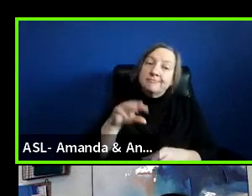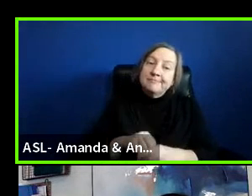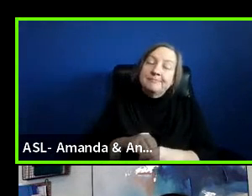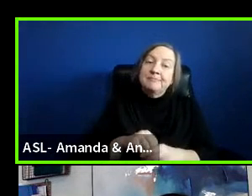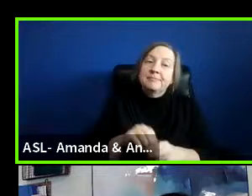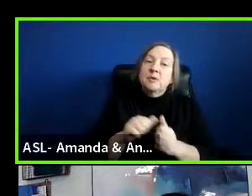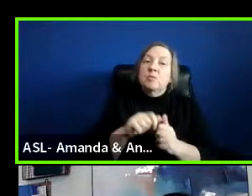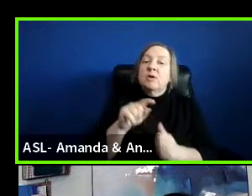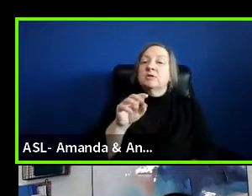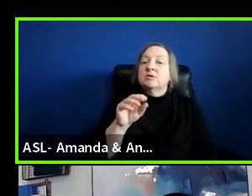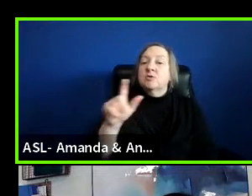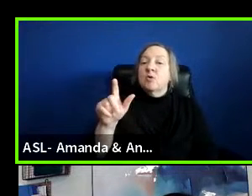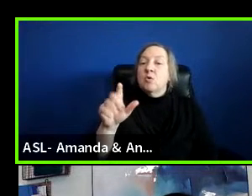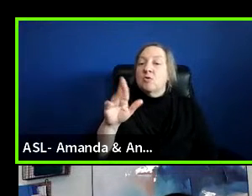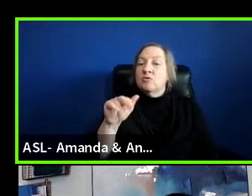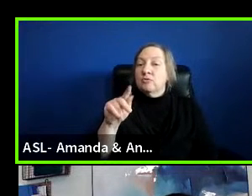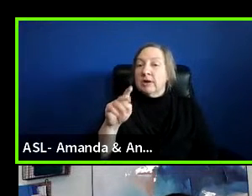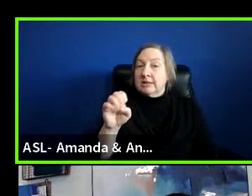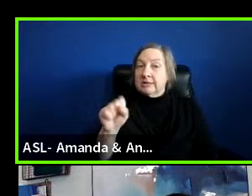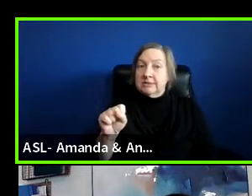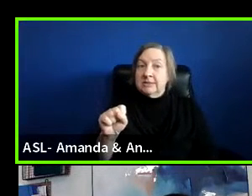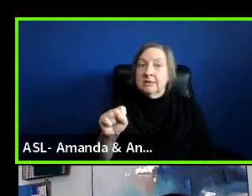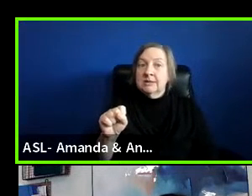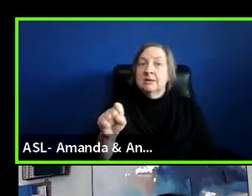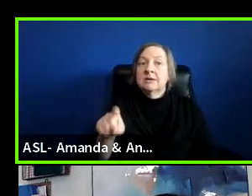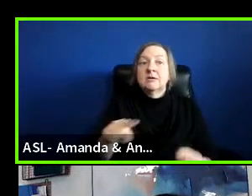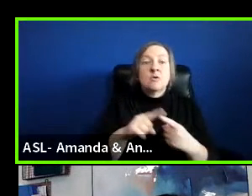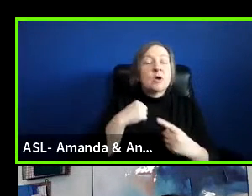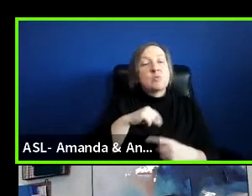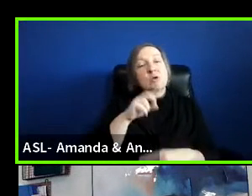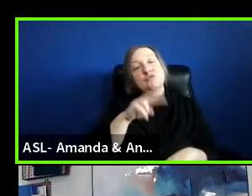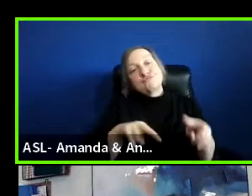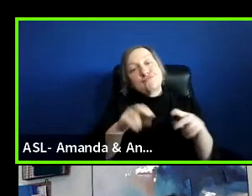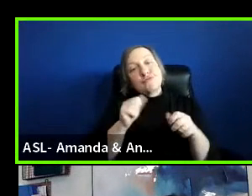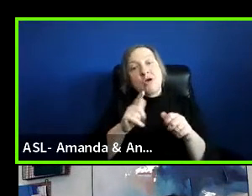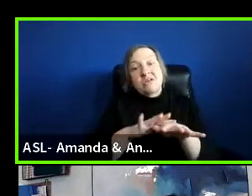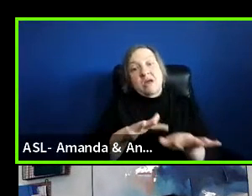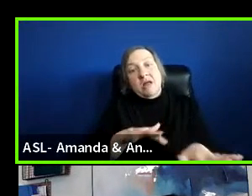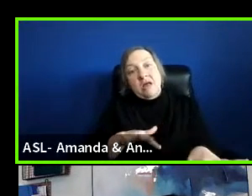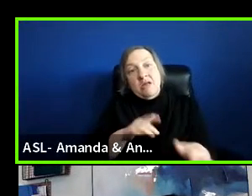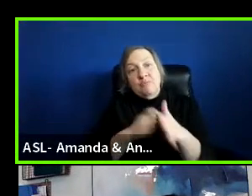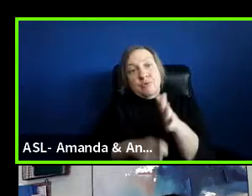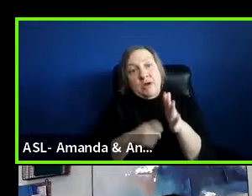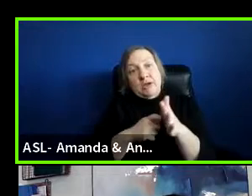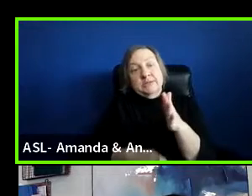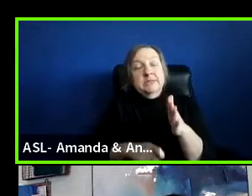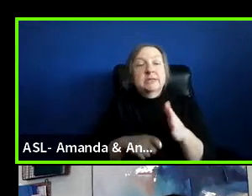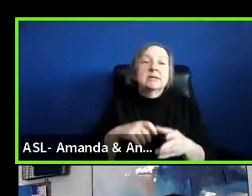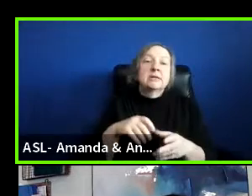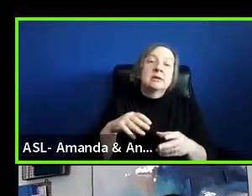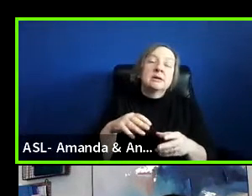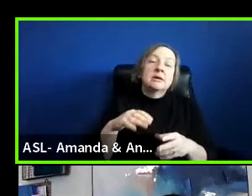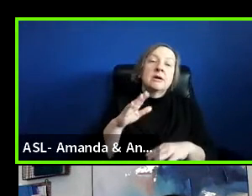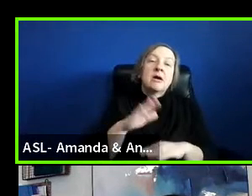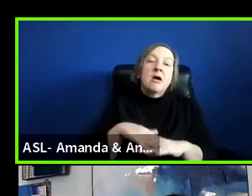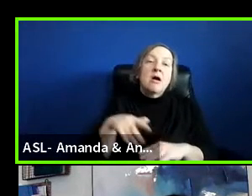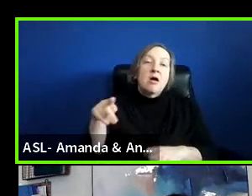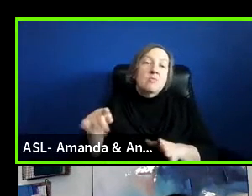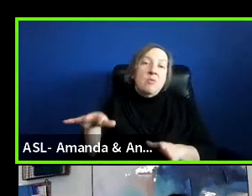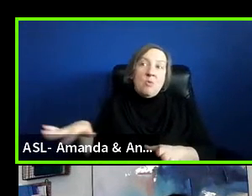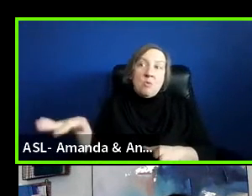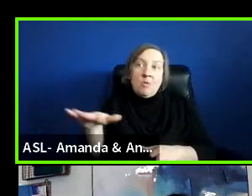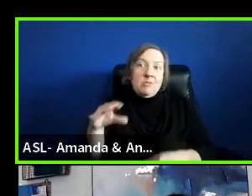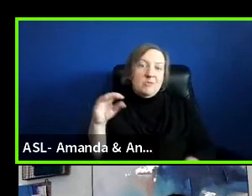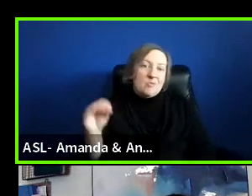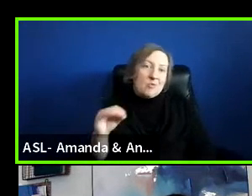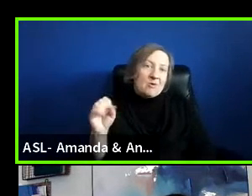at tolling rates. And that was when we were looking at all the congestion pricing within on the Portland side, on the